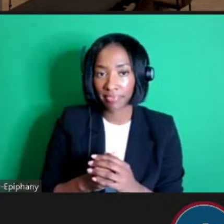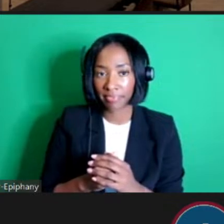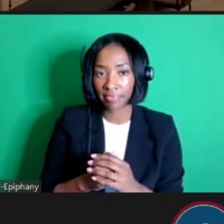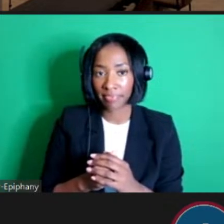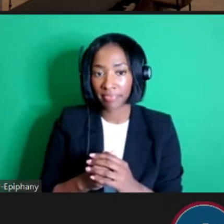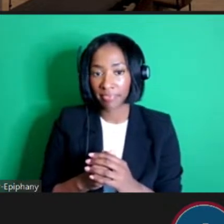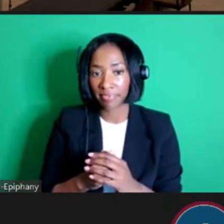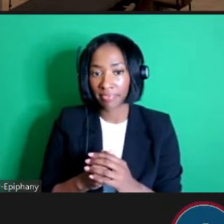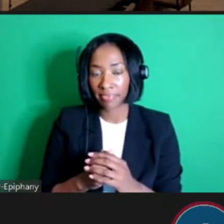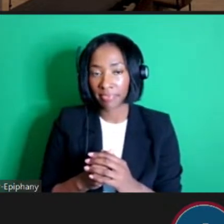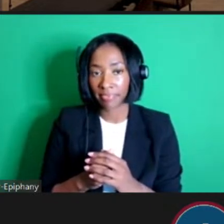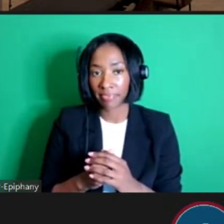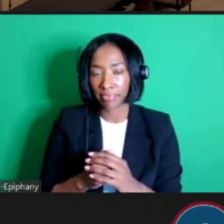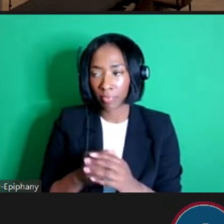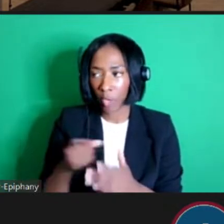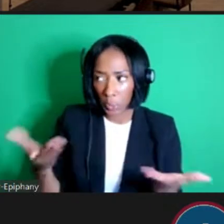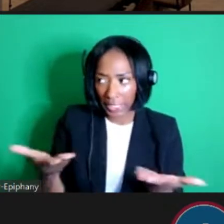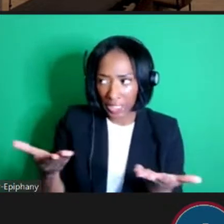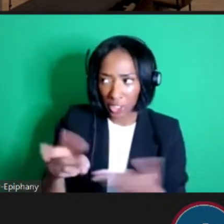Jada here.